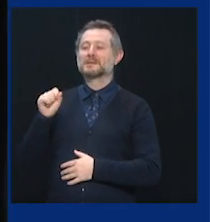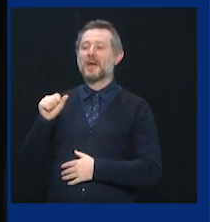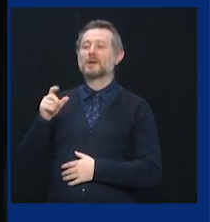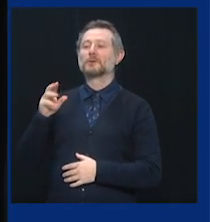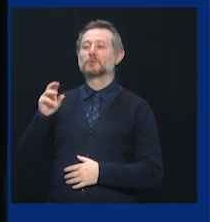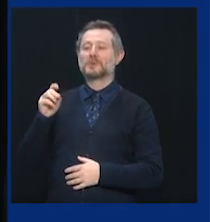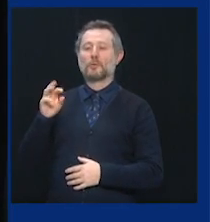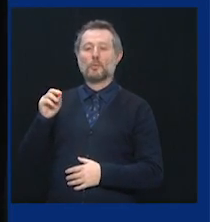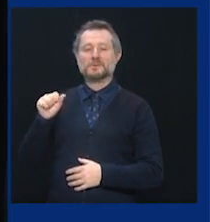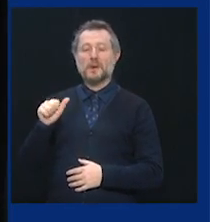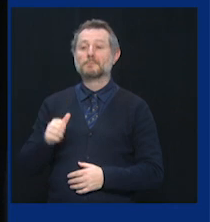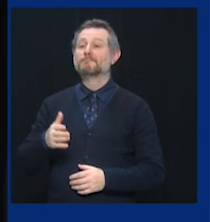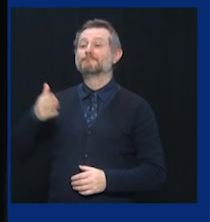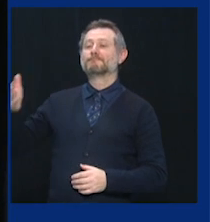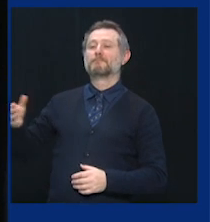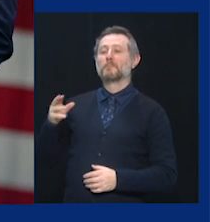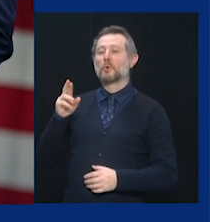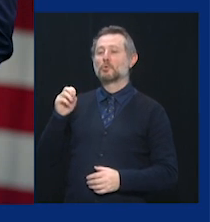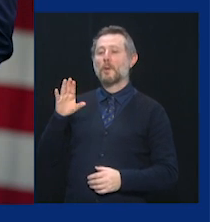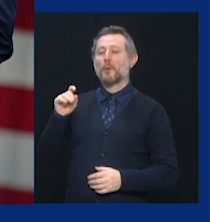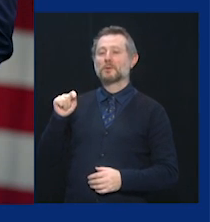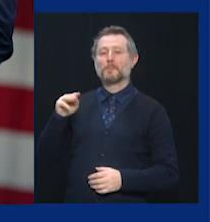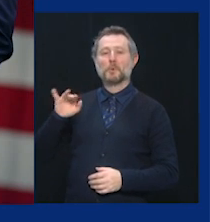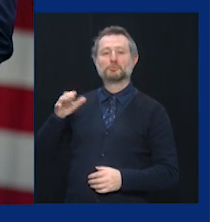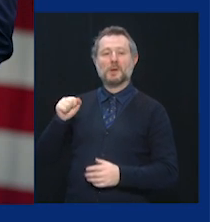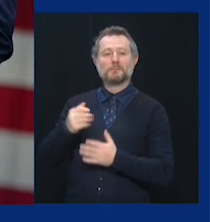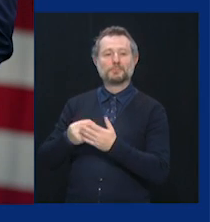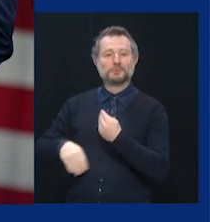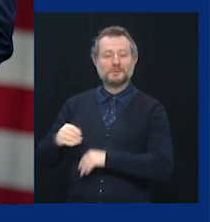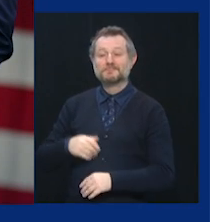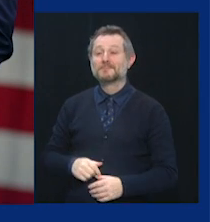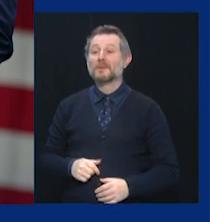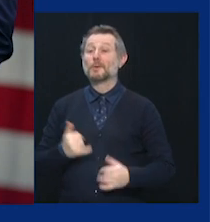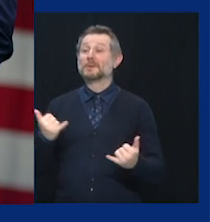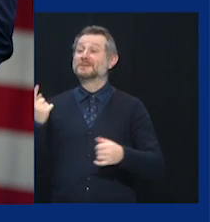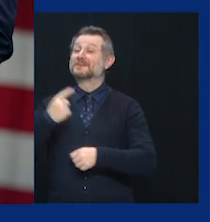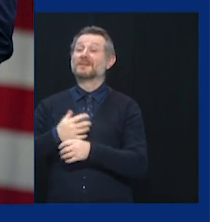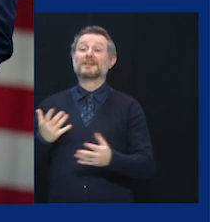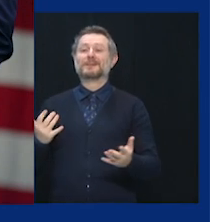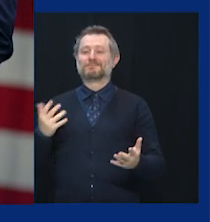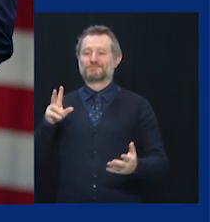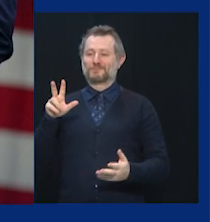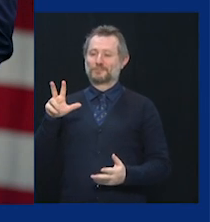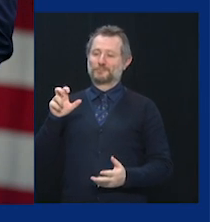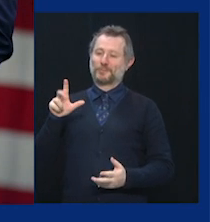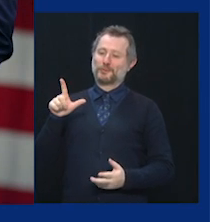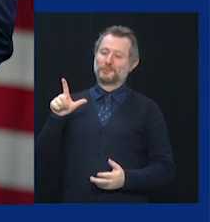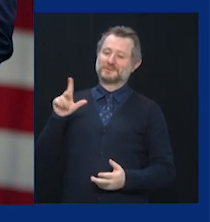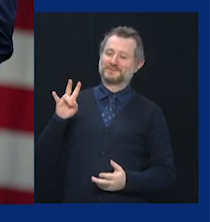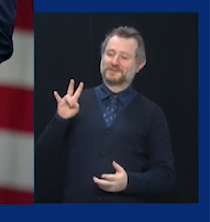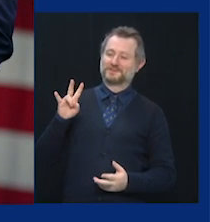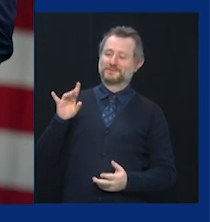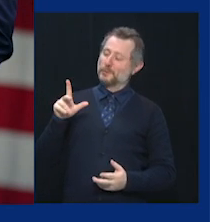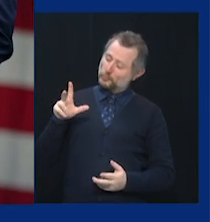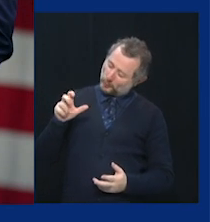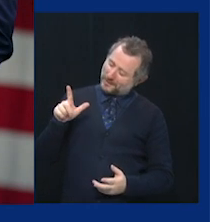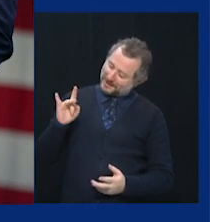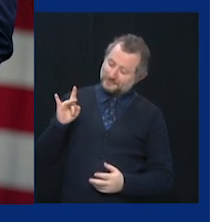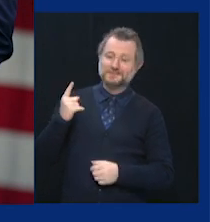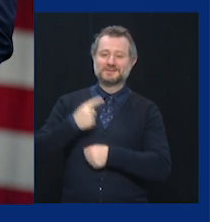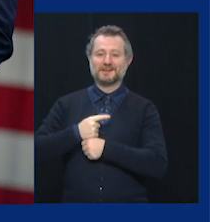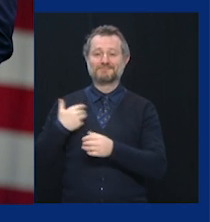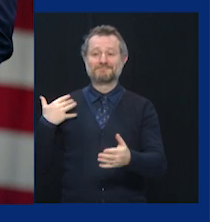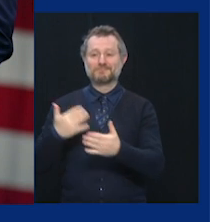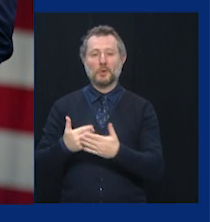and we welcome common sense and competence to the federal